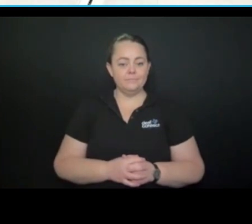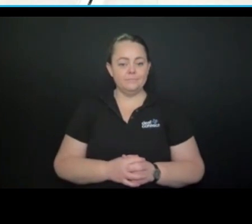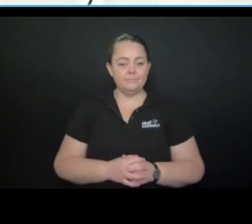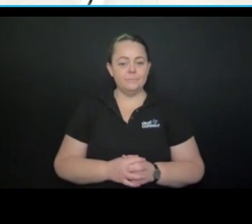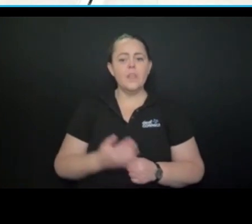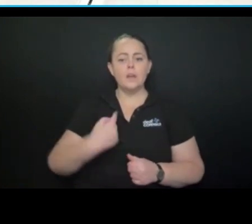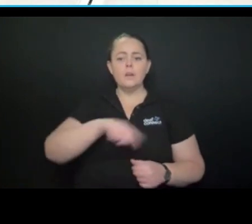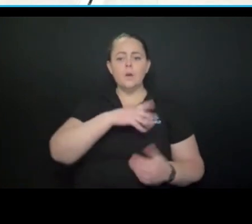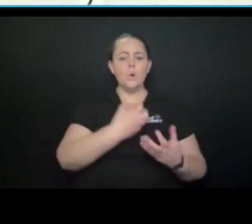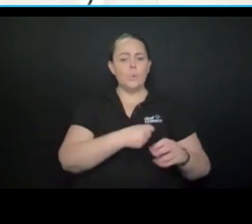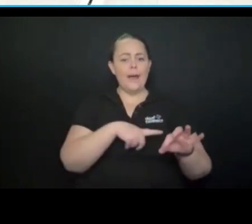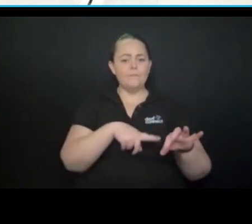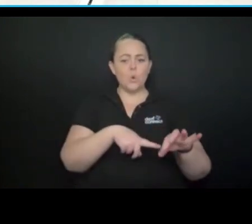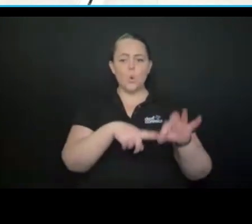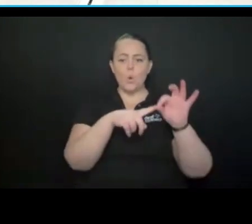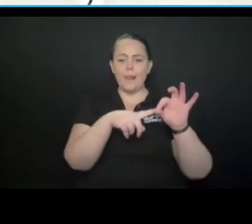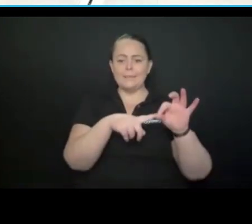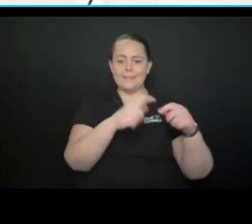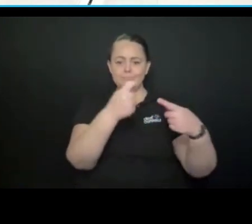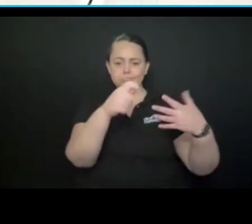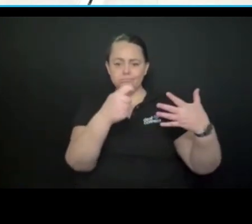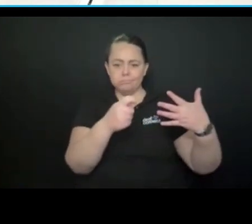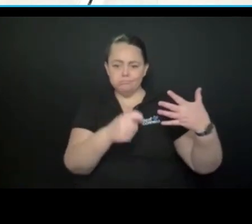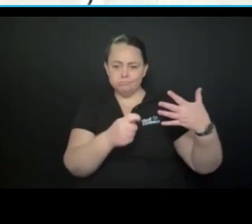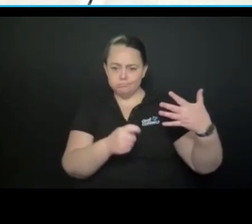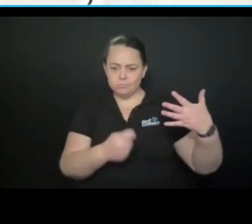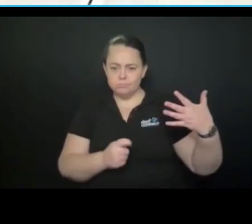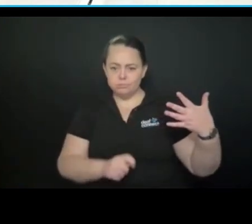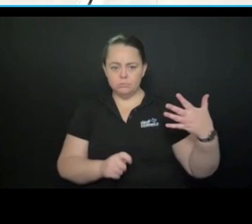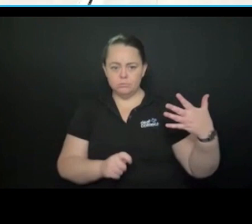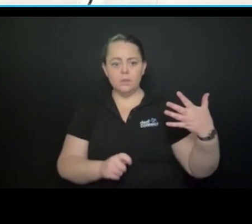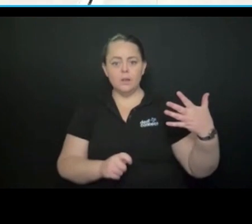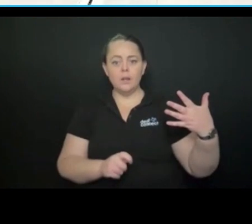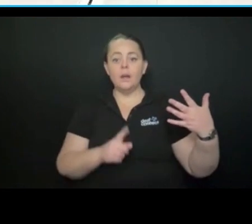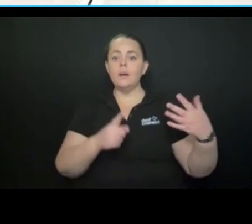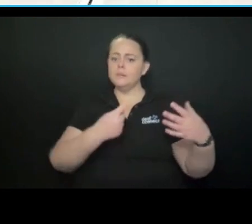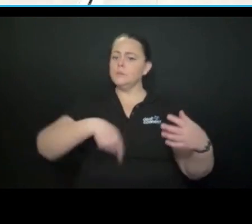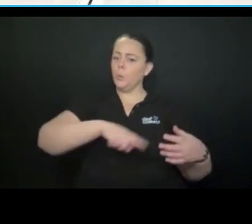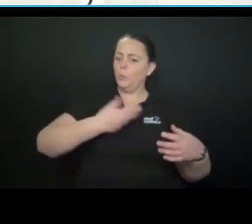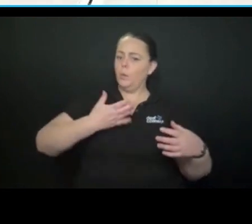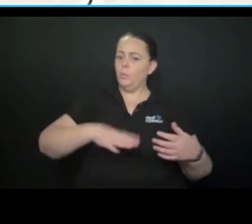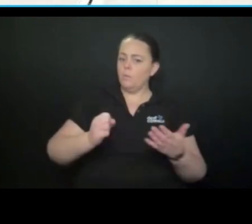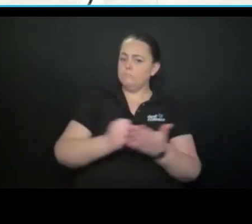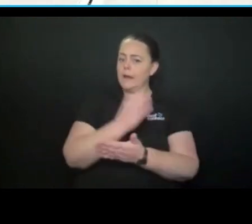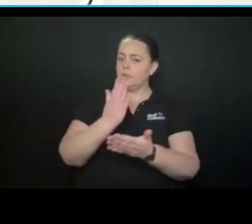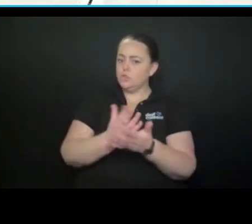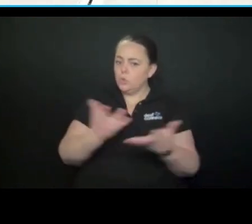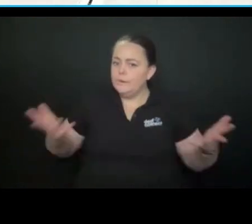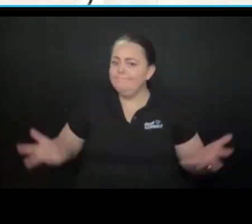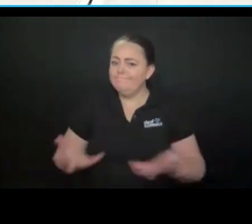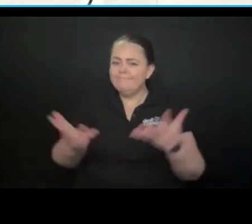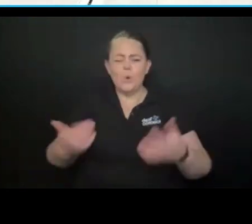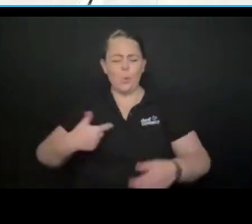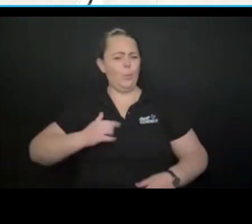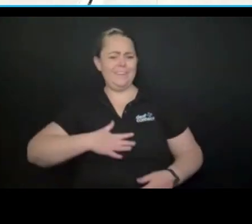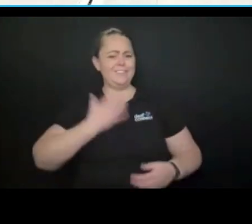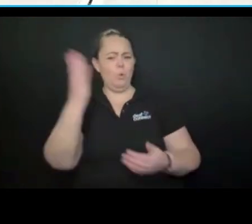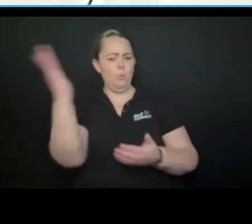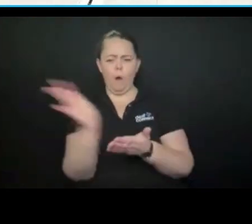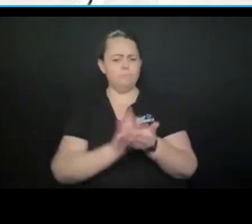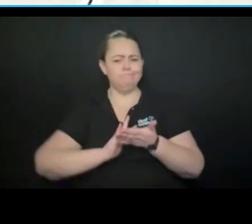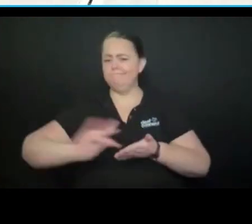quality indicators, I'd like to hand over to Emma Cook. Thanks, Josh, and thanks again to everyone for joining us